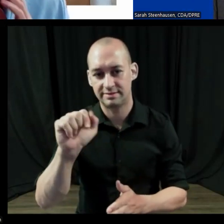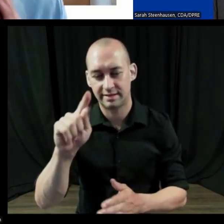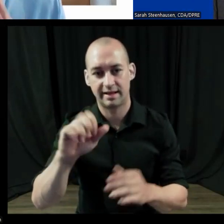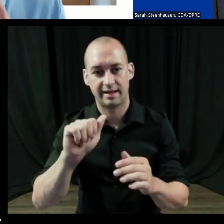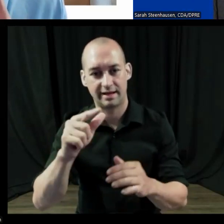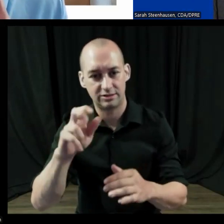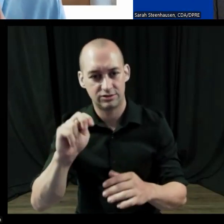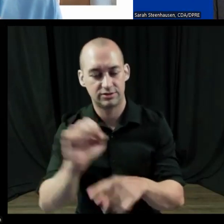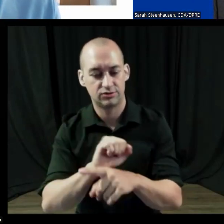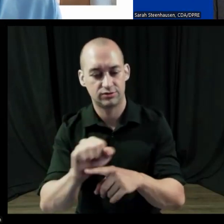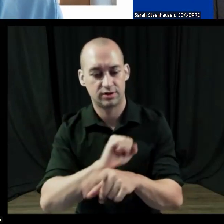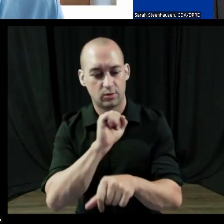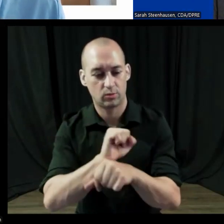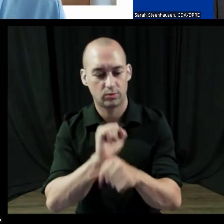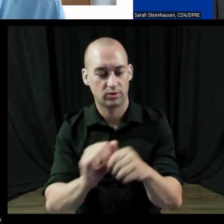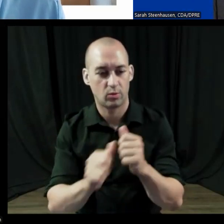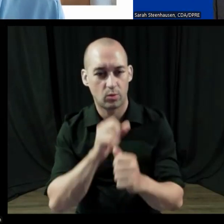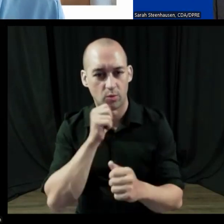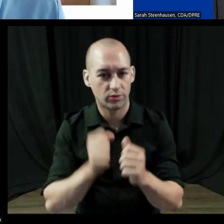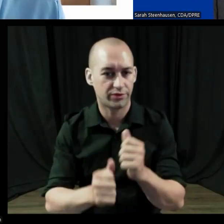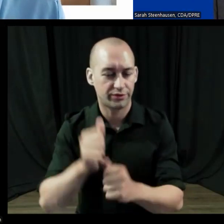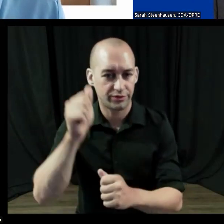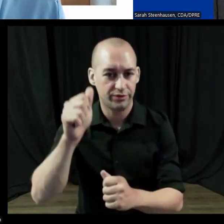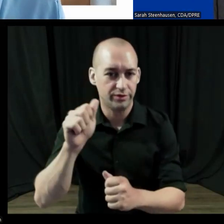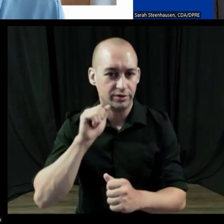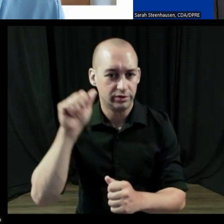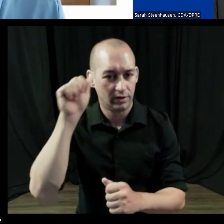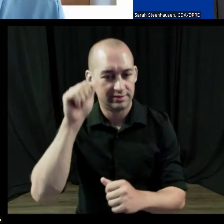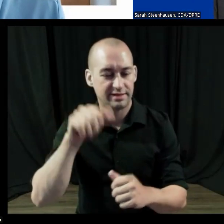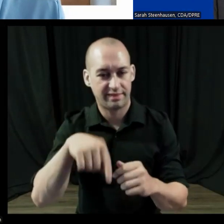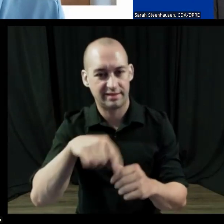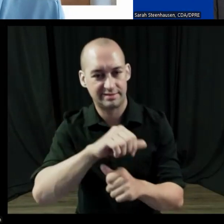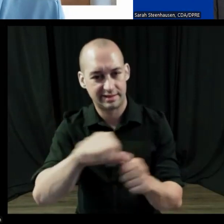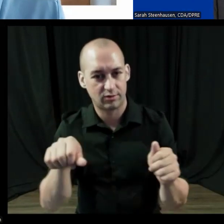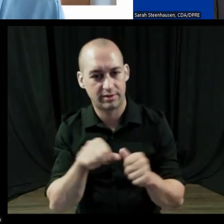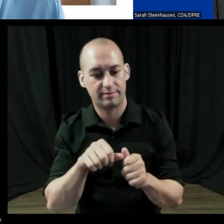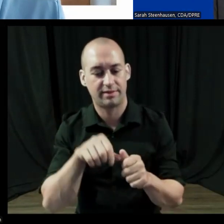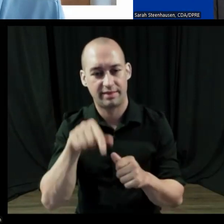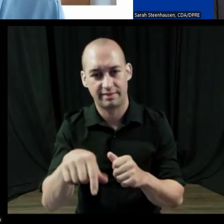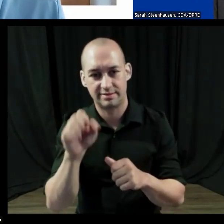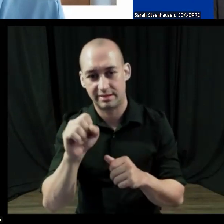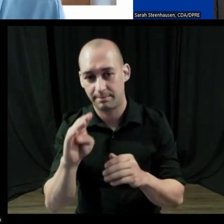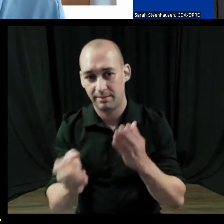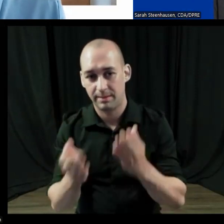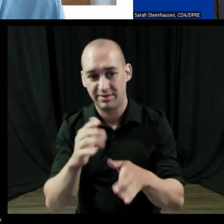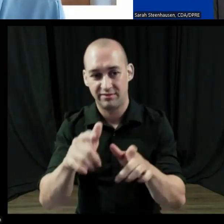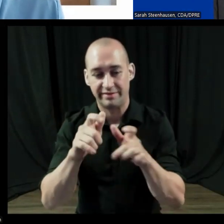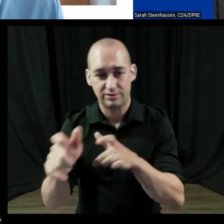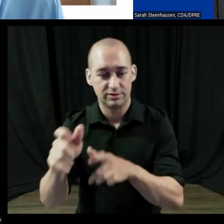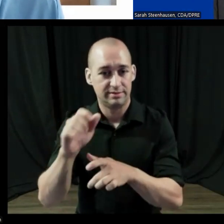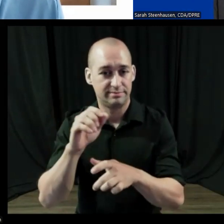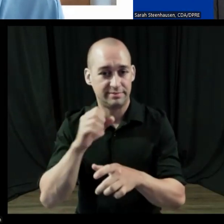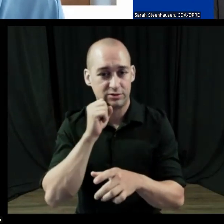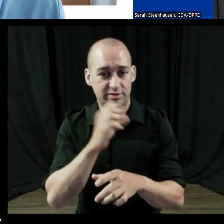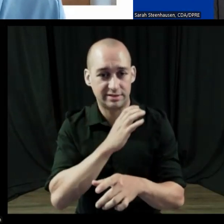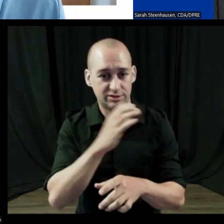older adults in this area. If these professionals could somehow be extra vetted so seniors can know who they can trust with